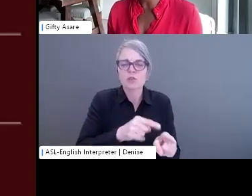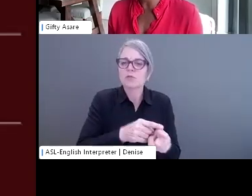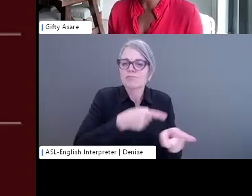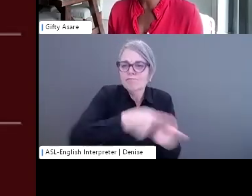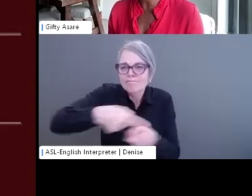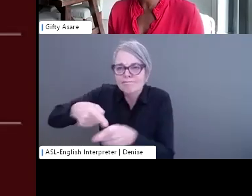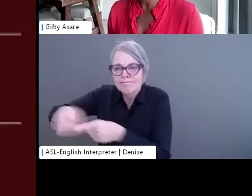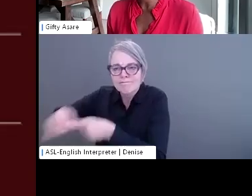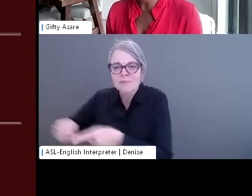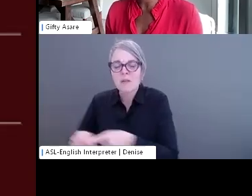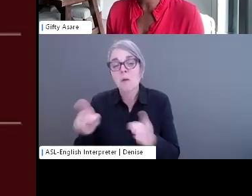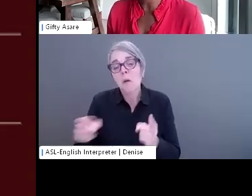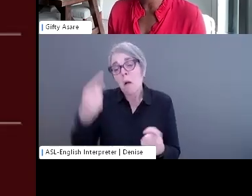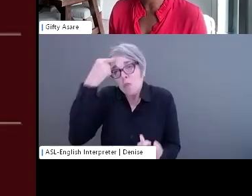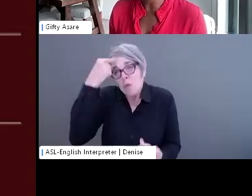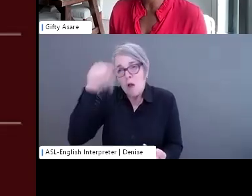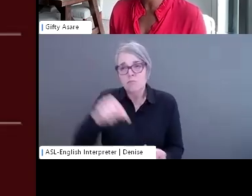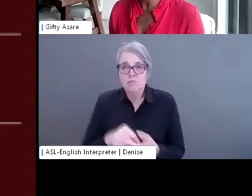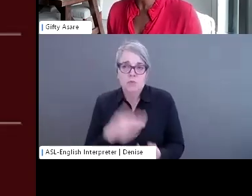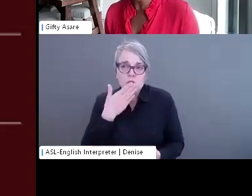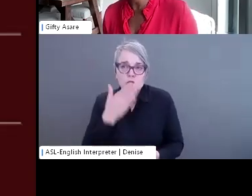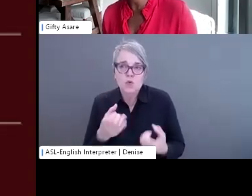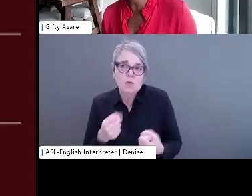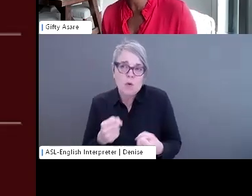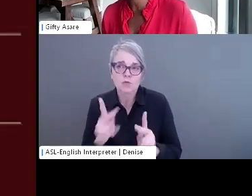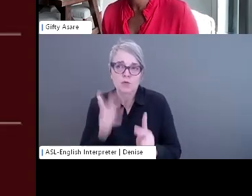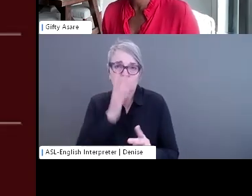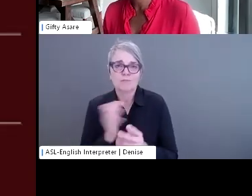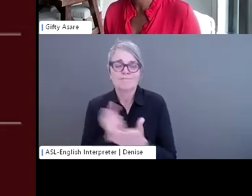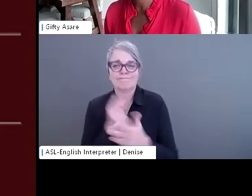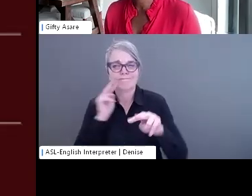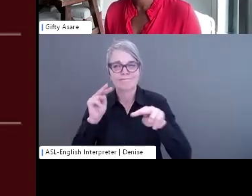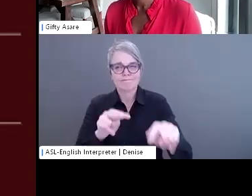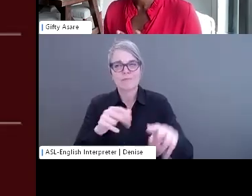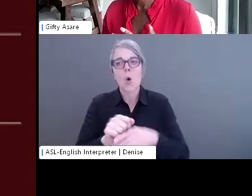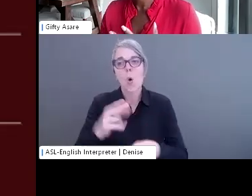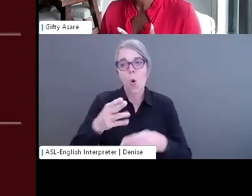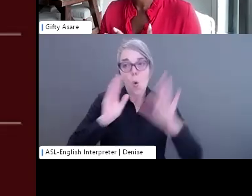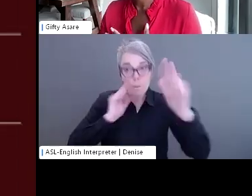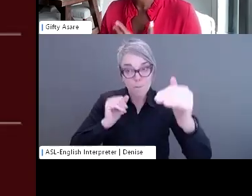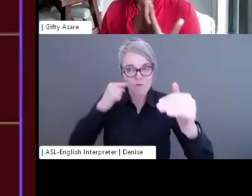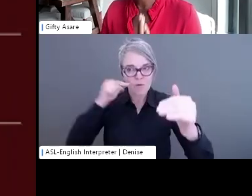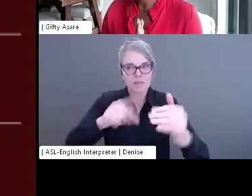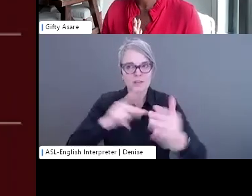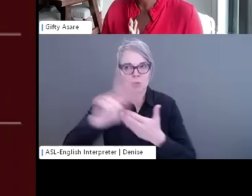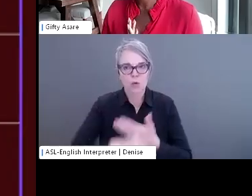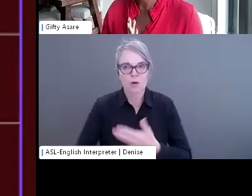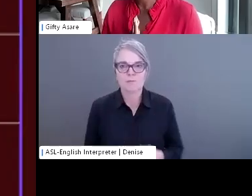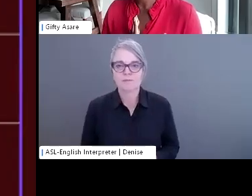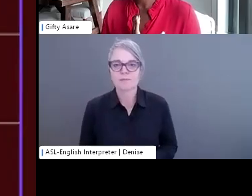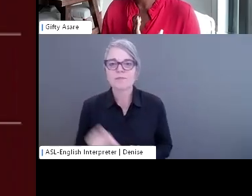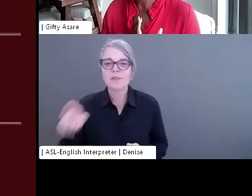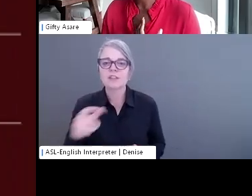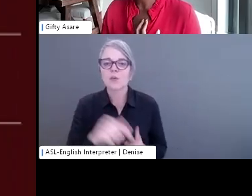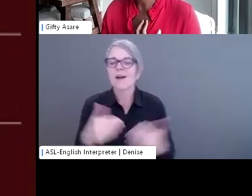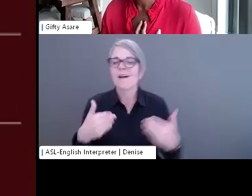hope, nevertheless, in this specific program. And so, as mentioned, there's agency and then